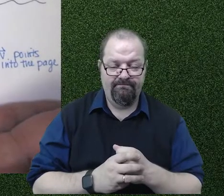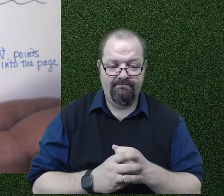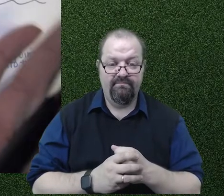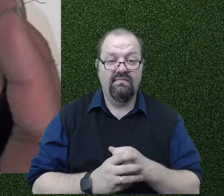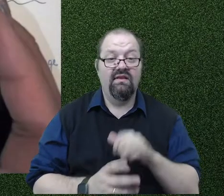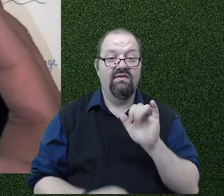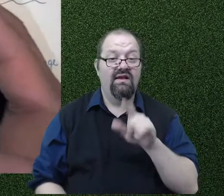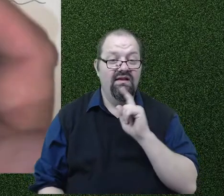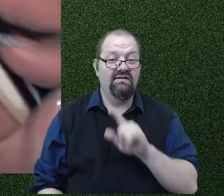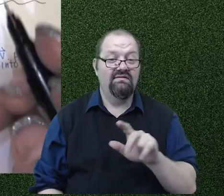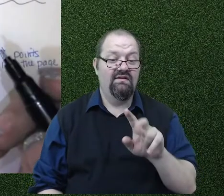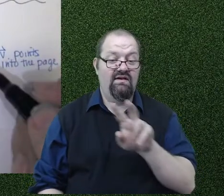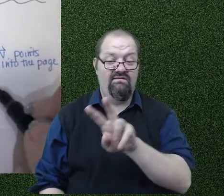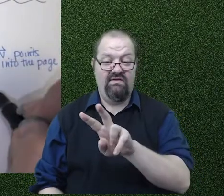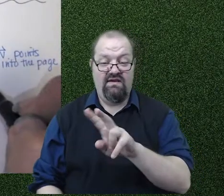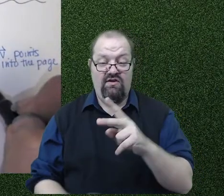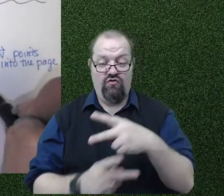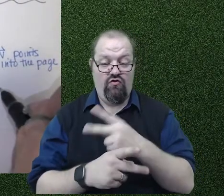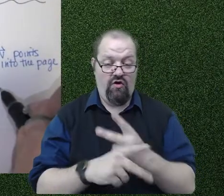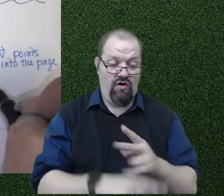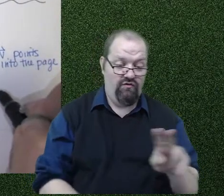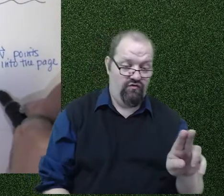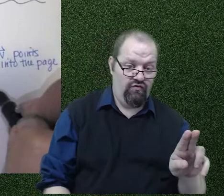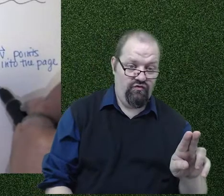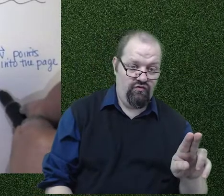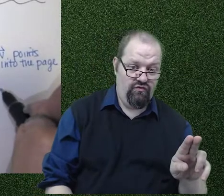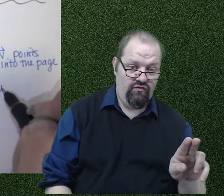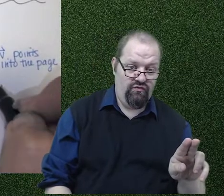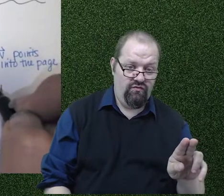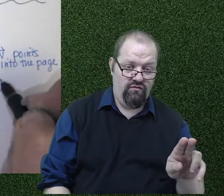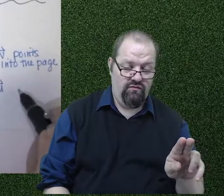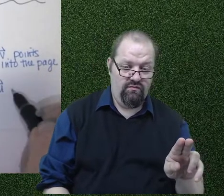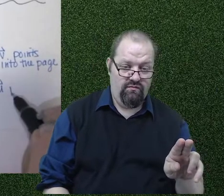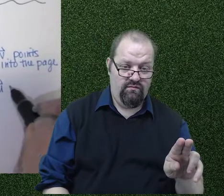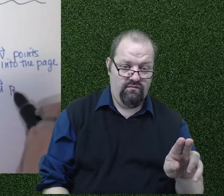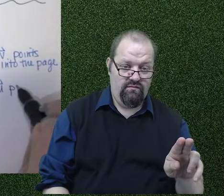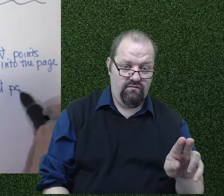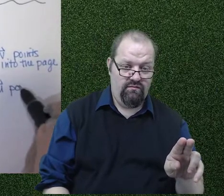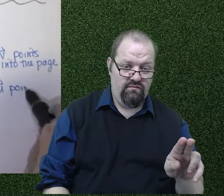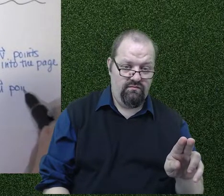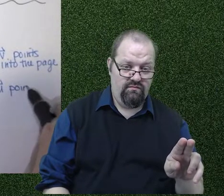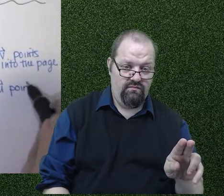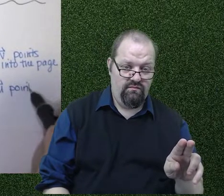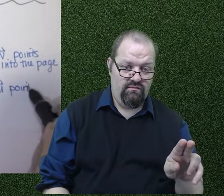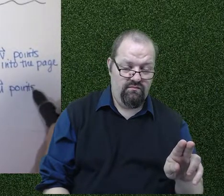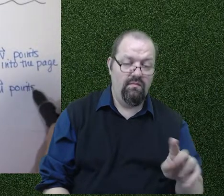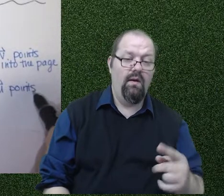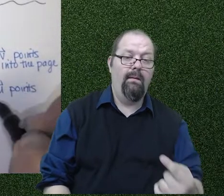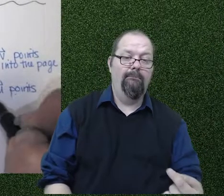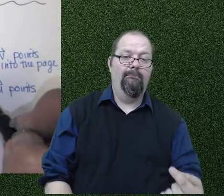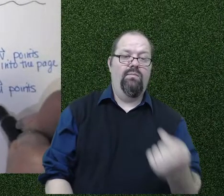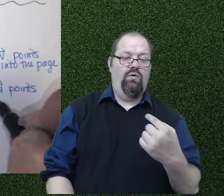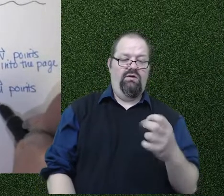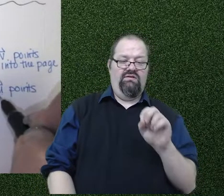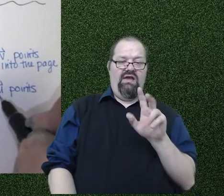v cross u. So v cross u points out of the page.